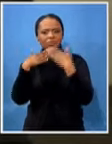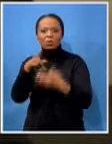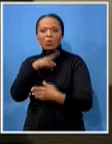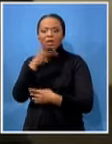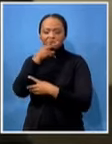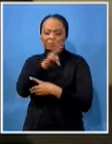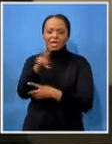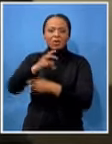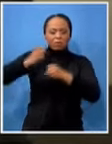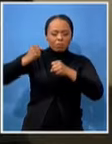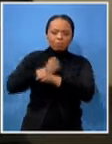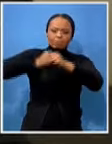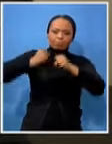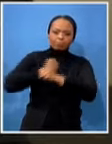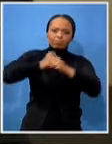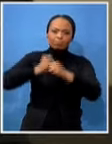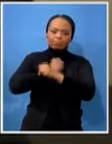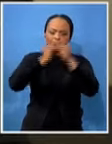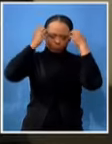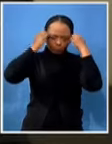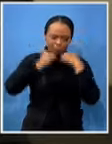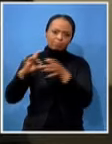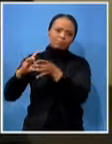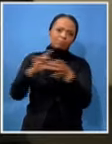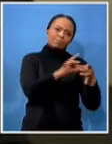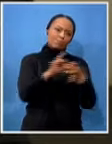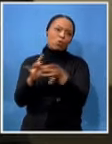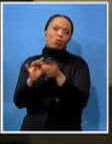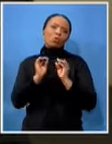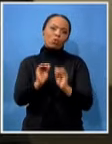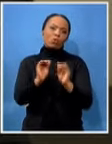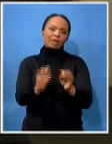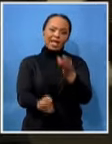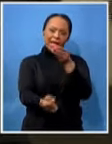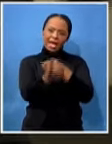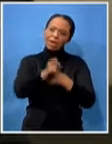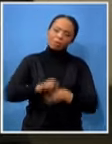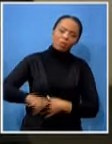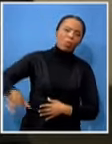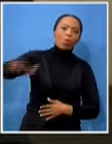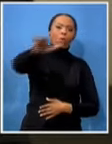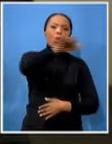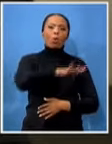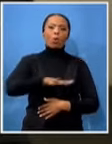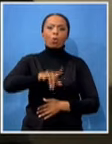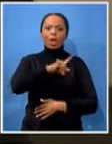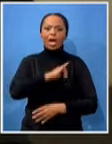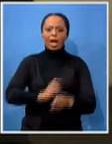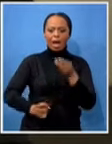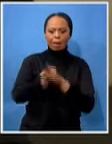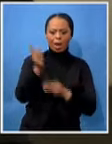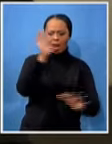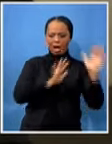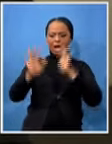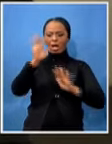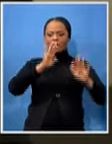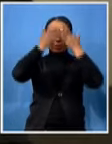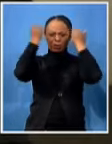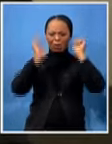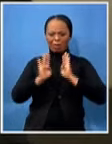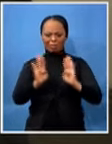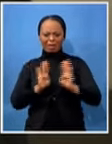everywhere. Until the surge hits you, you don't know how to behave. You will only know when you're actually in the